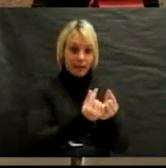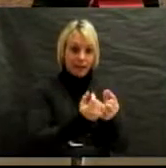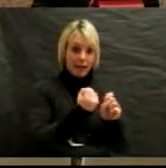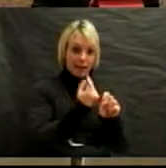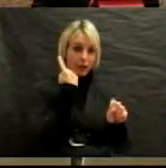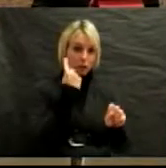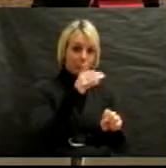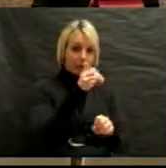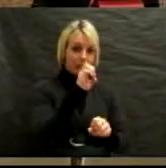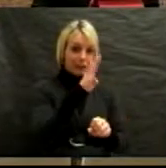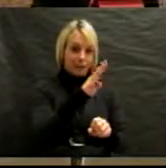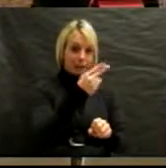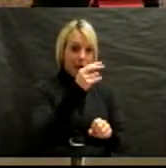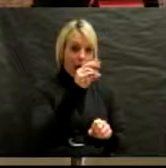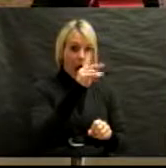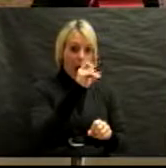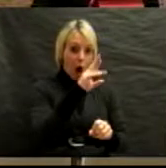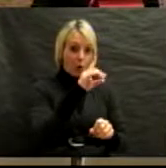and Richard.